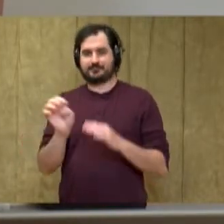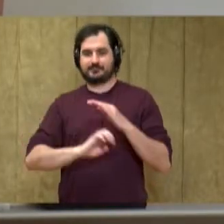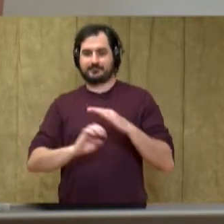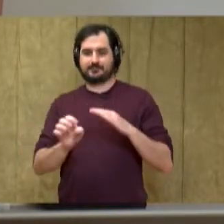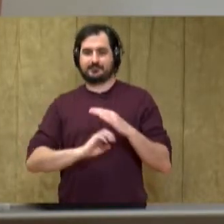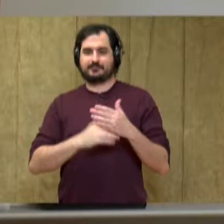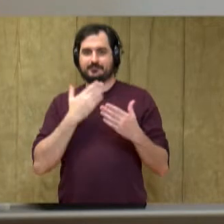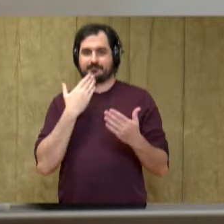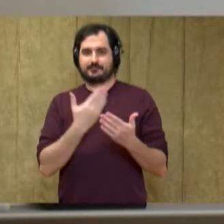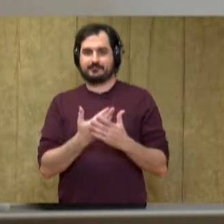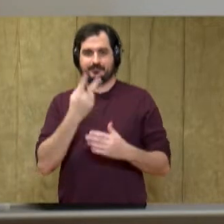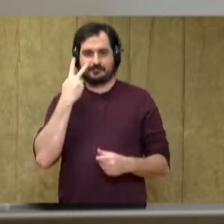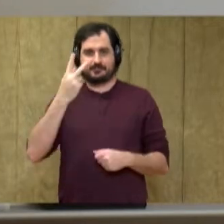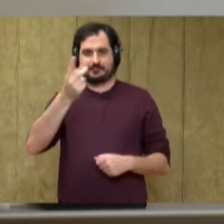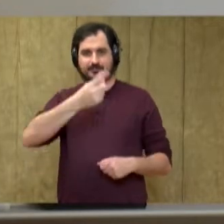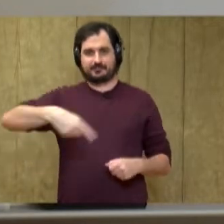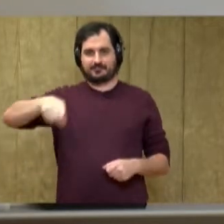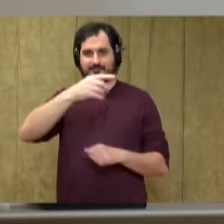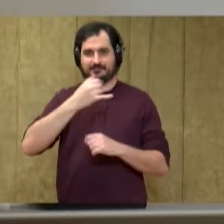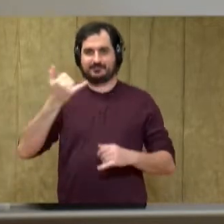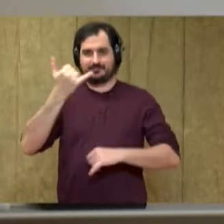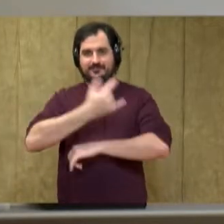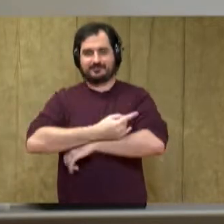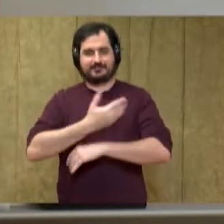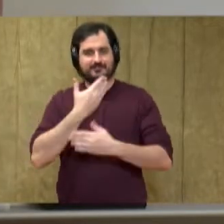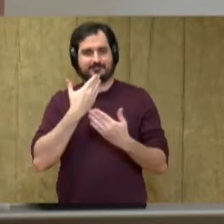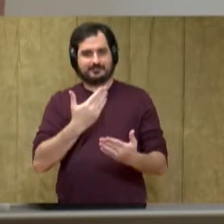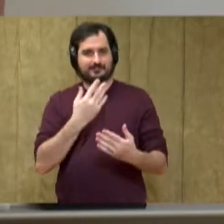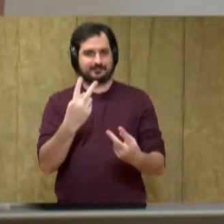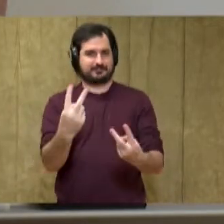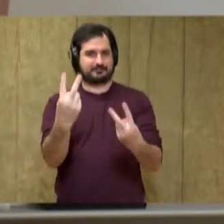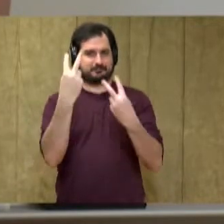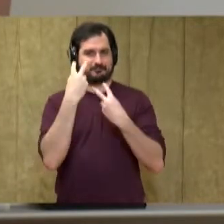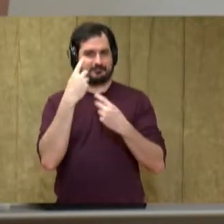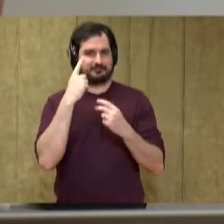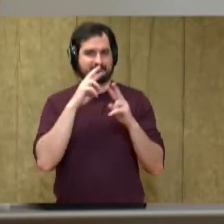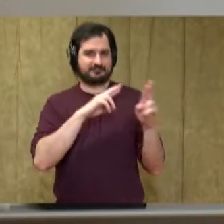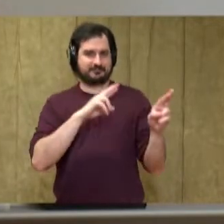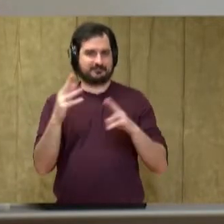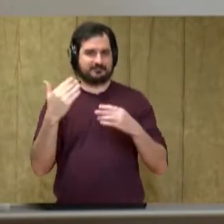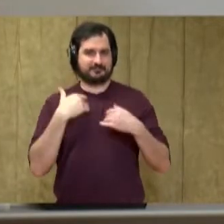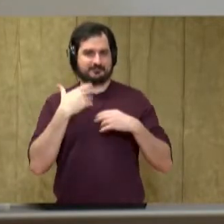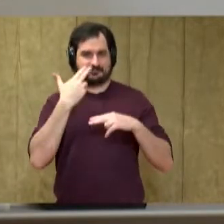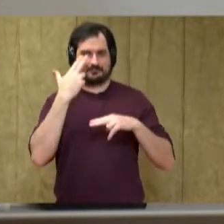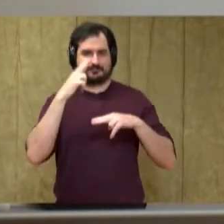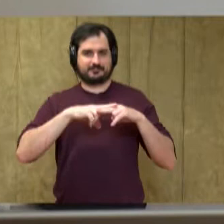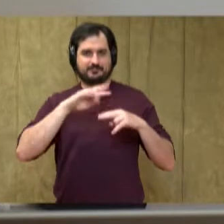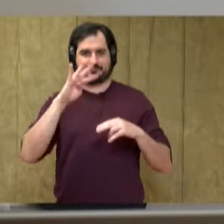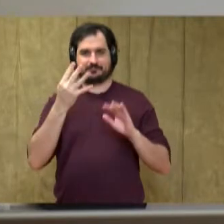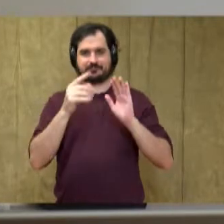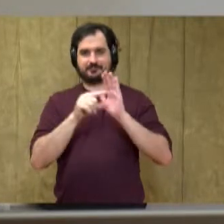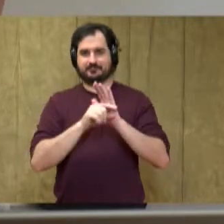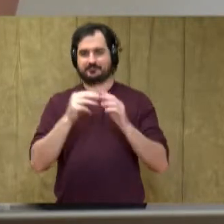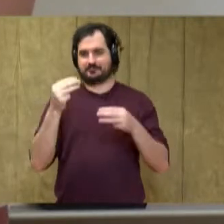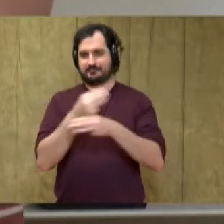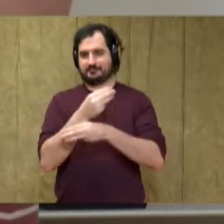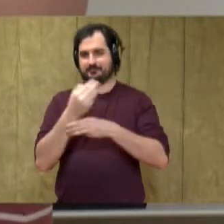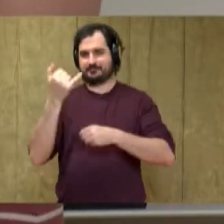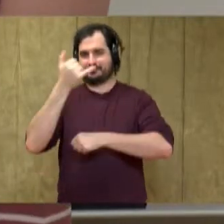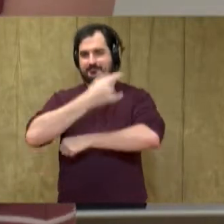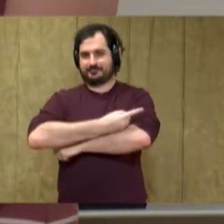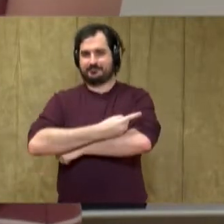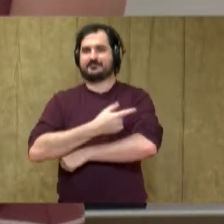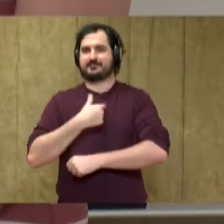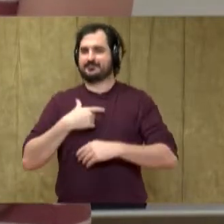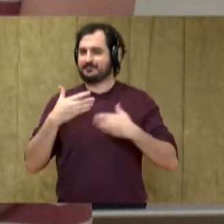in. Ready to have some fun with some fourth grade math today. So let's go ahead and get started. All right, so our